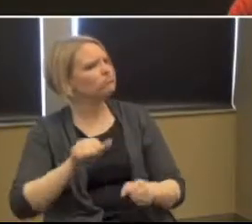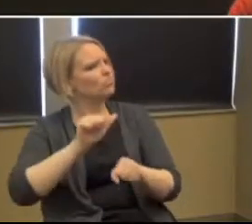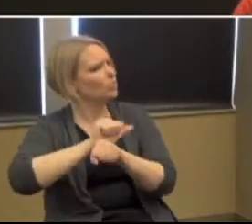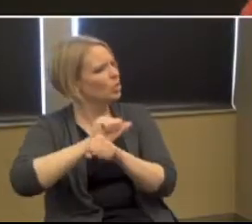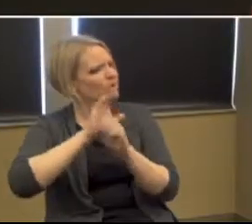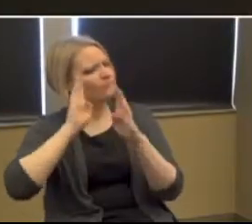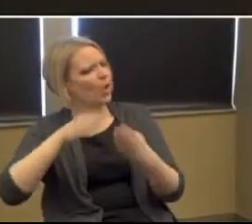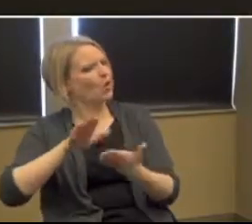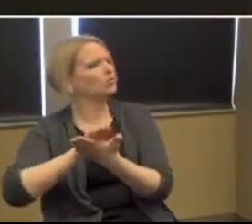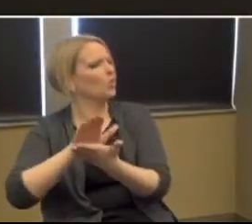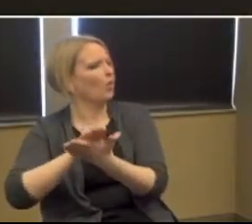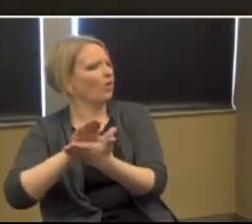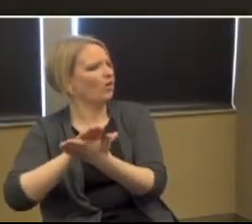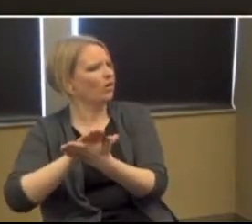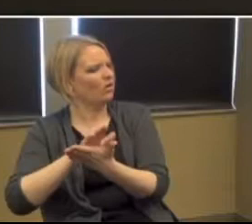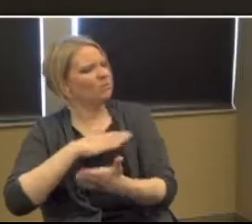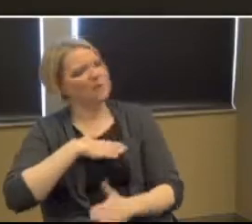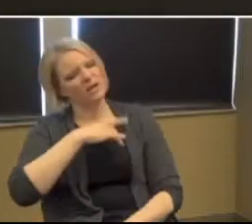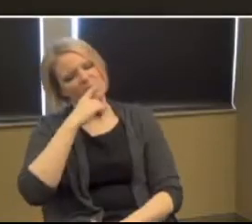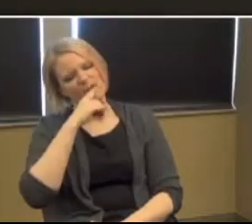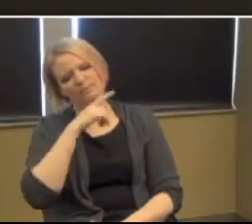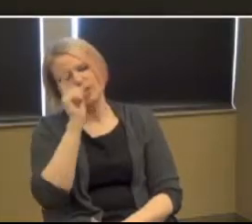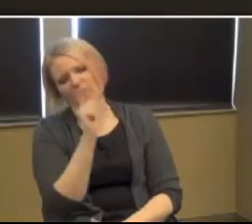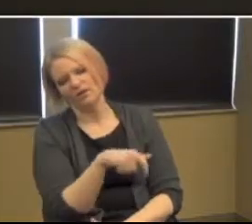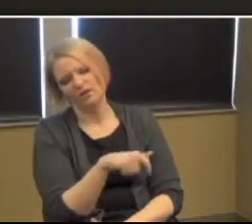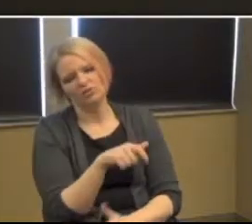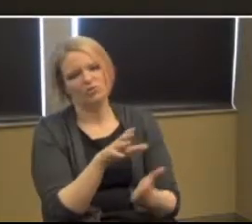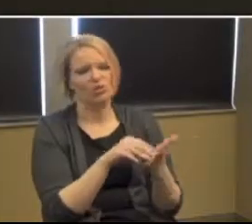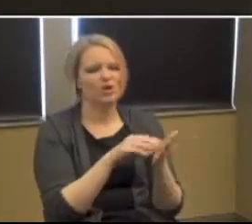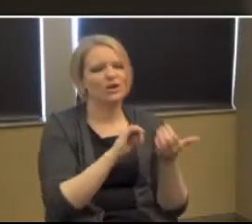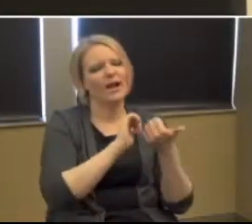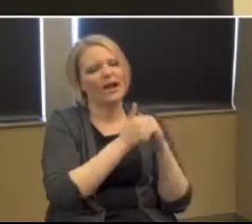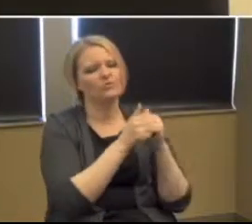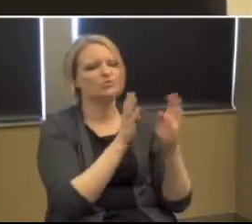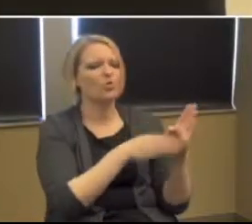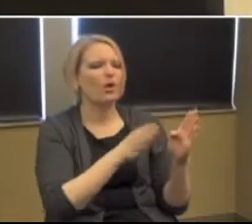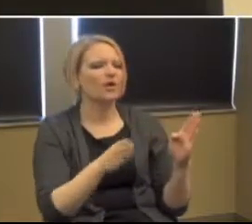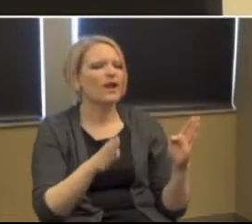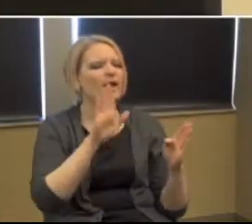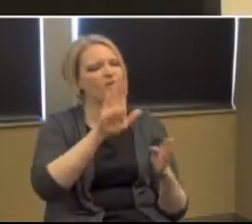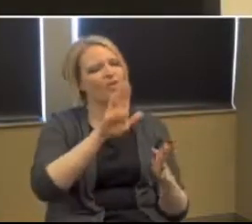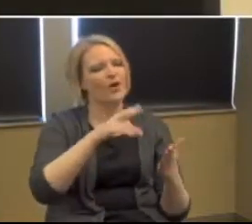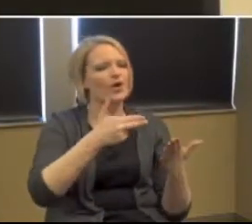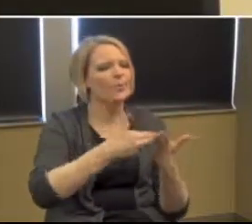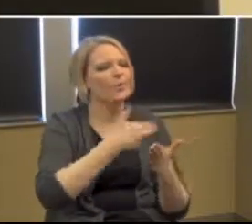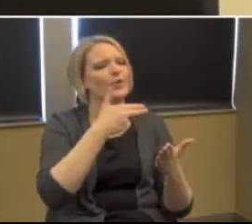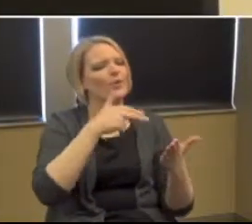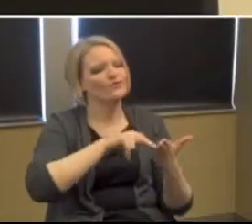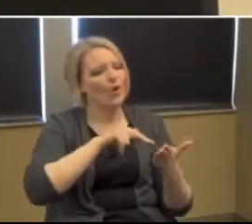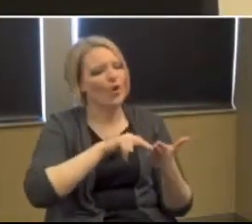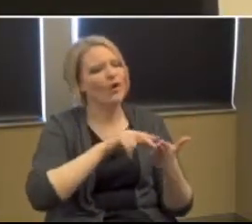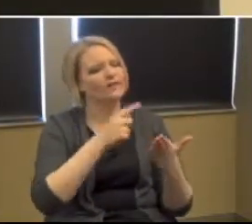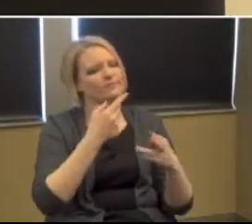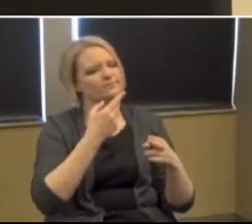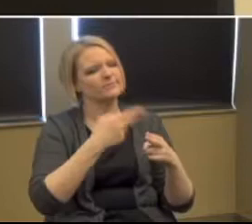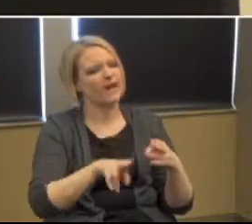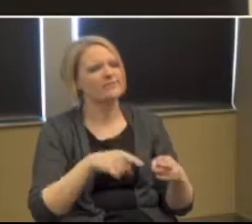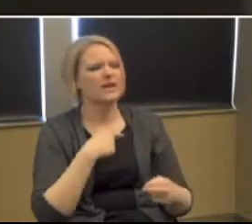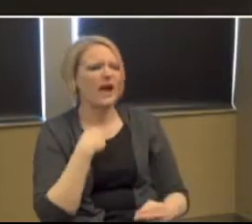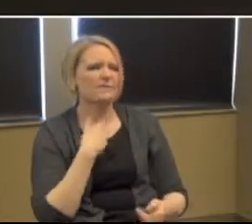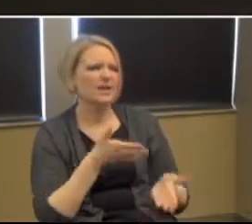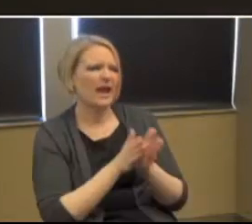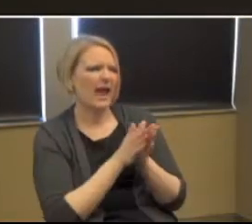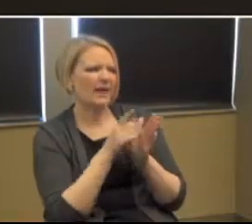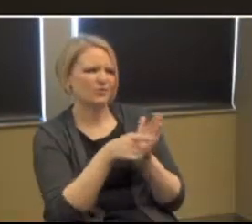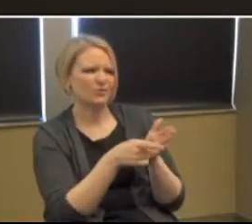Academics is where we focus. My kid doesn't need to learn how to sort silverware. I would just ask you to have that